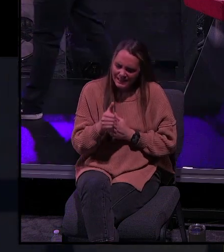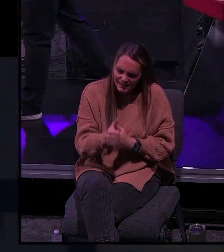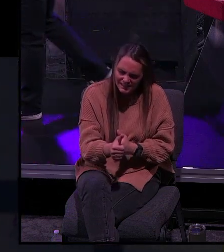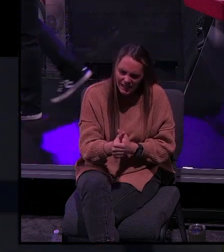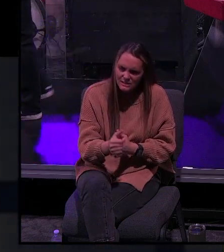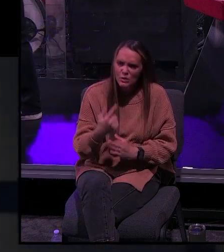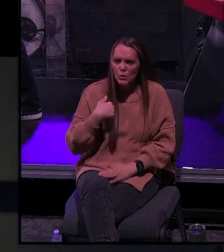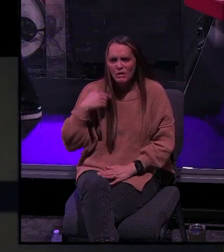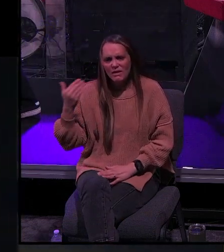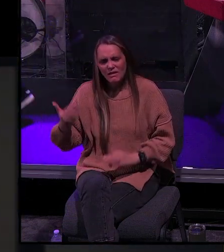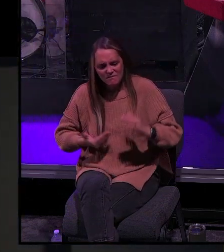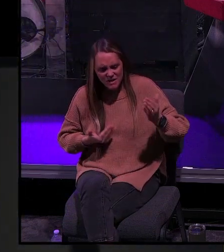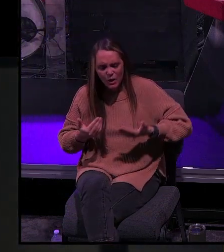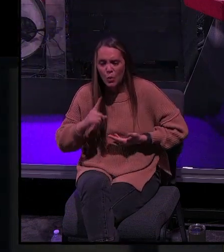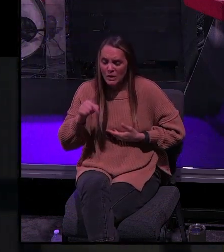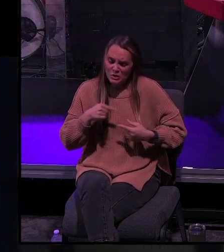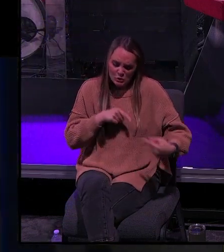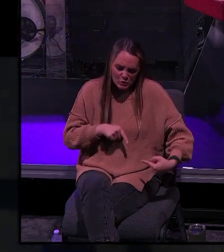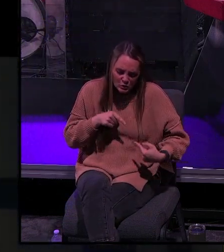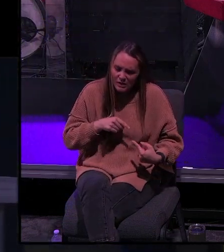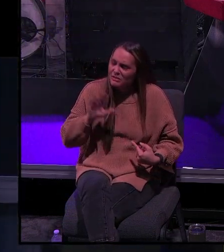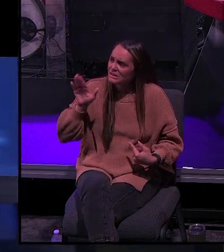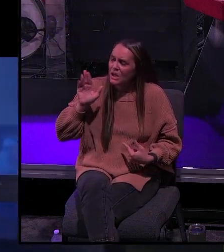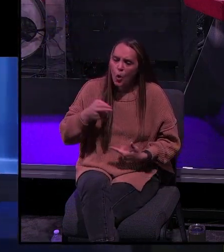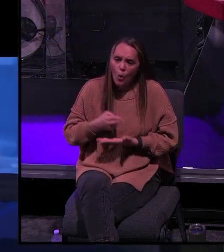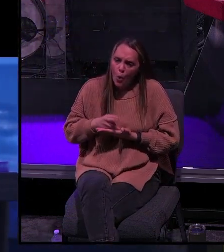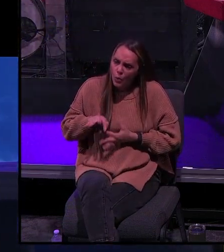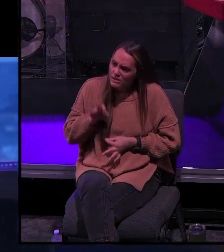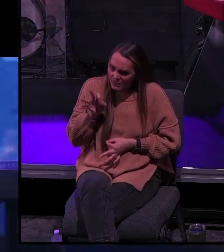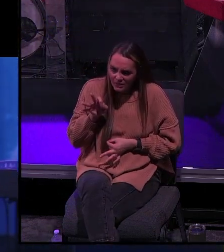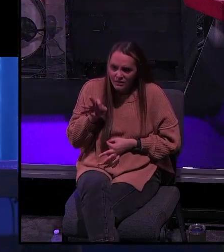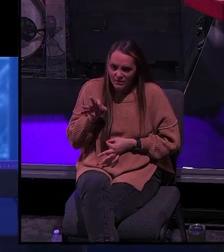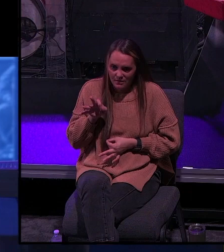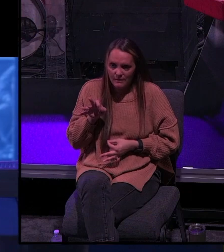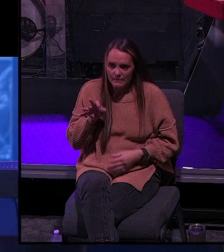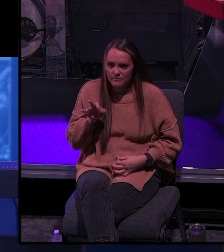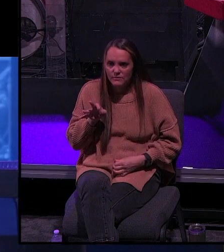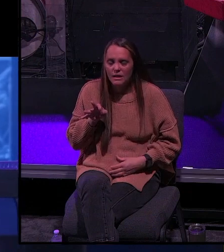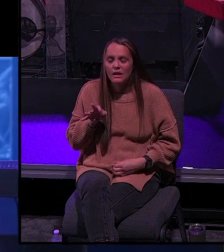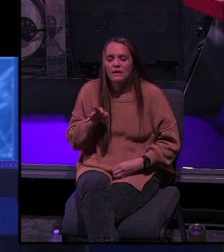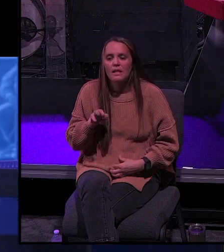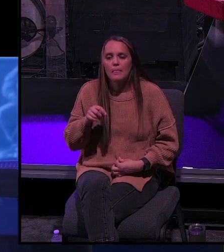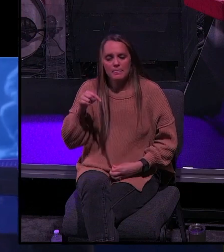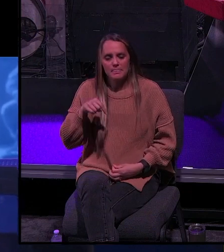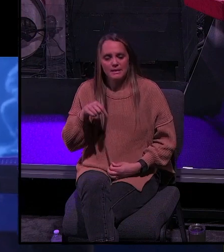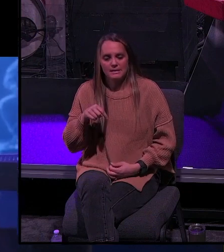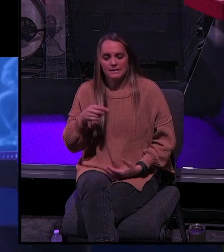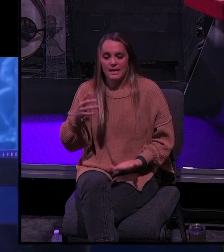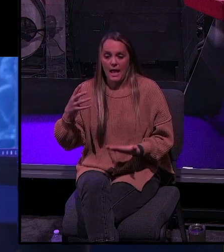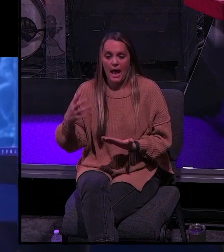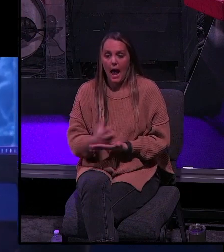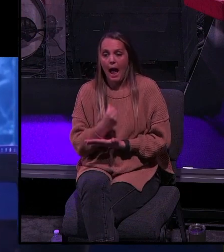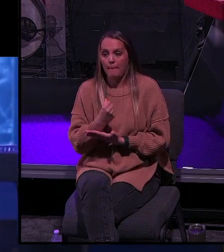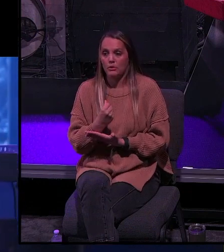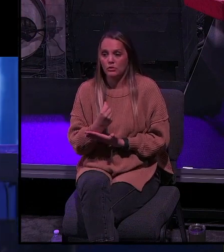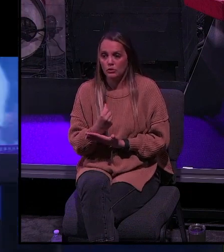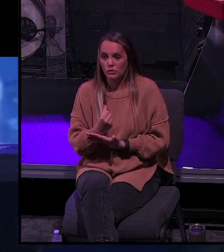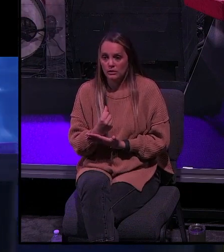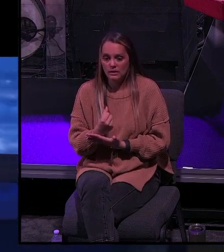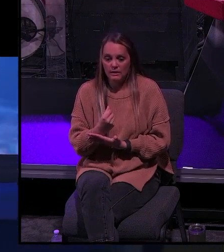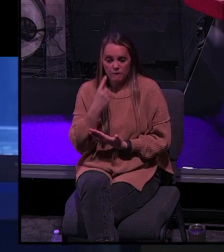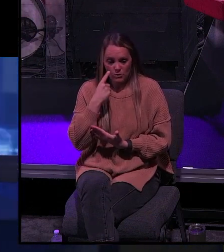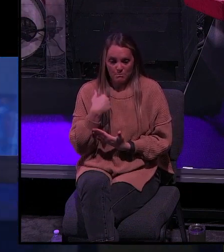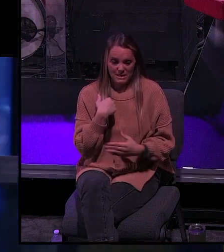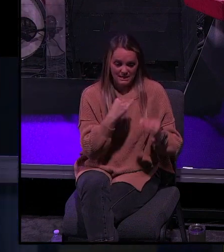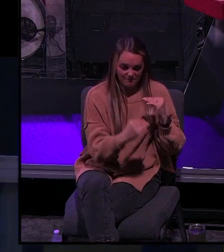lives where we're struggling, where we don't know what to do next, and we're realizing, oh, look, this isn't an opportunity for me to jump in and fix it in my own strength. This is an